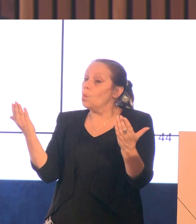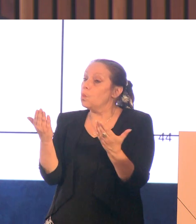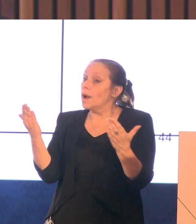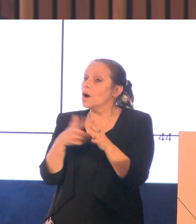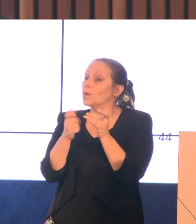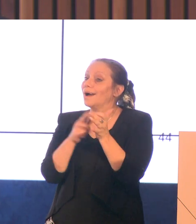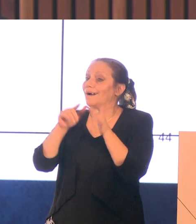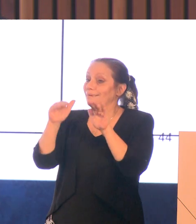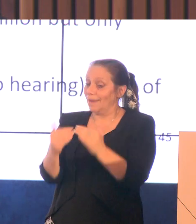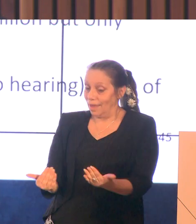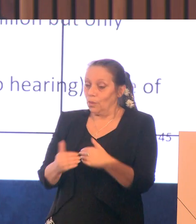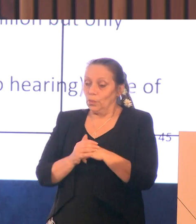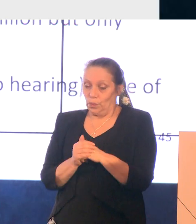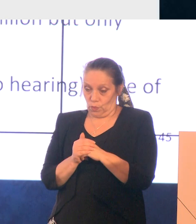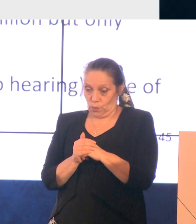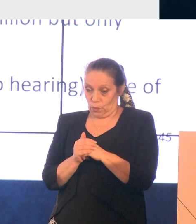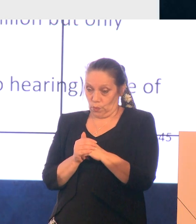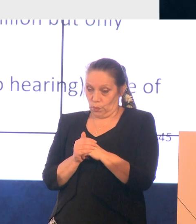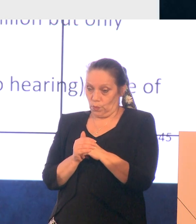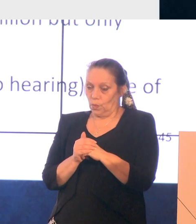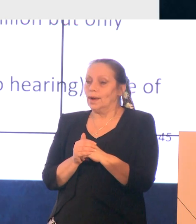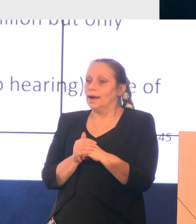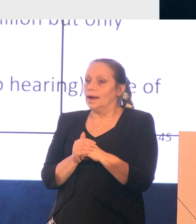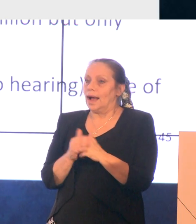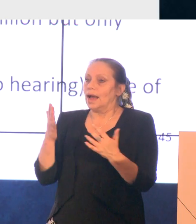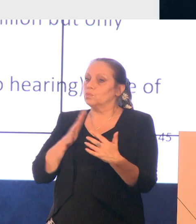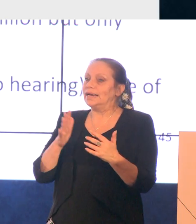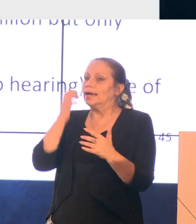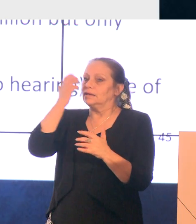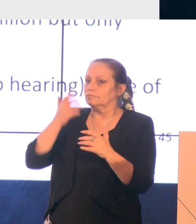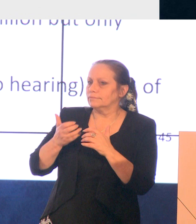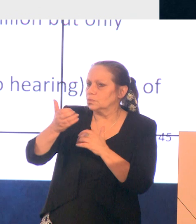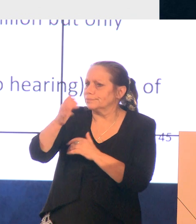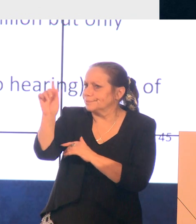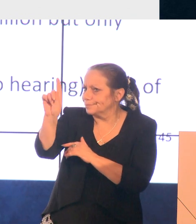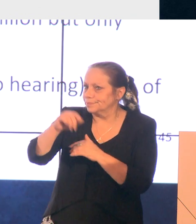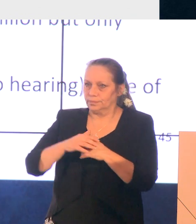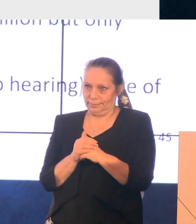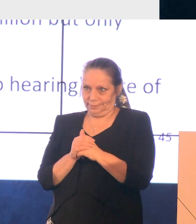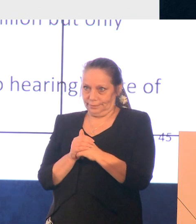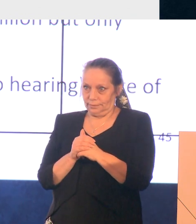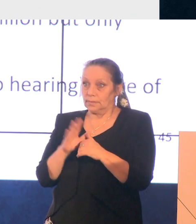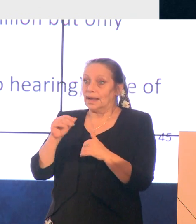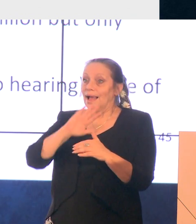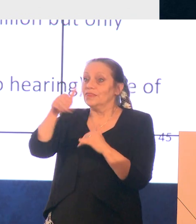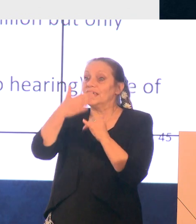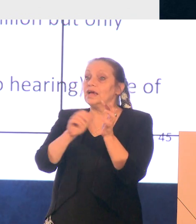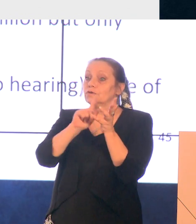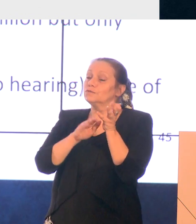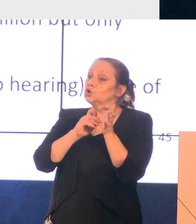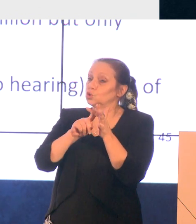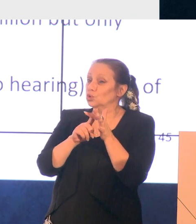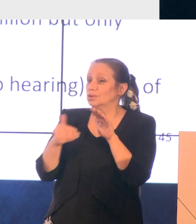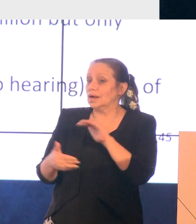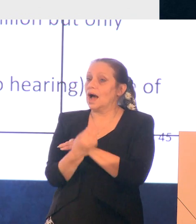now are and where we then need to go. So as at the end of June, there were